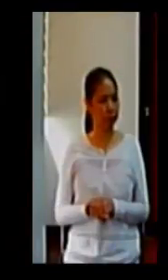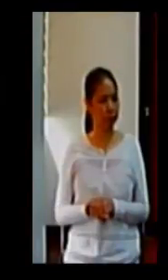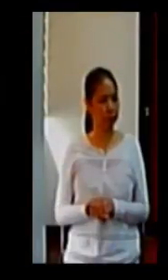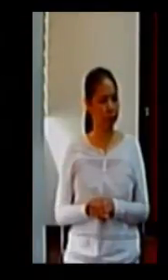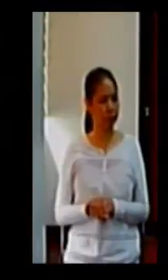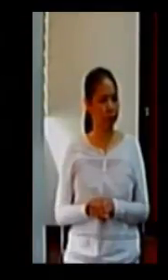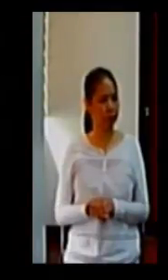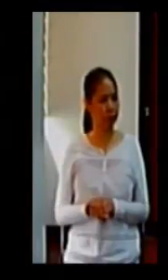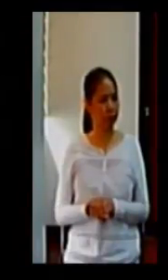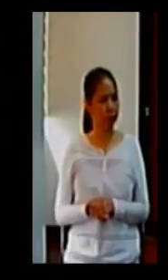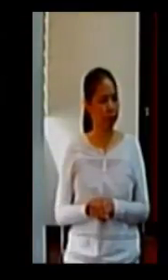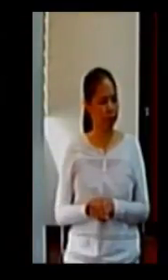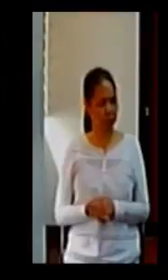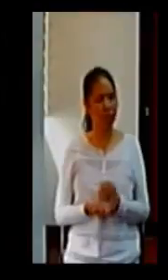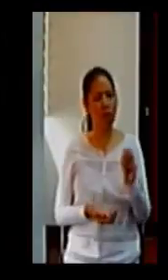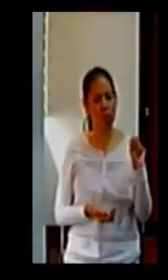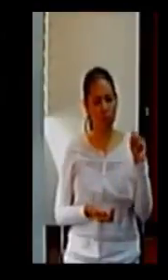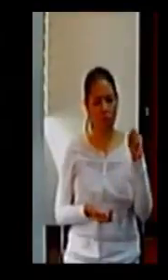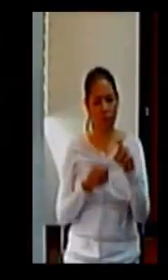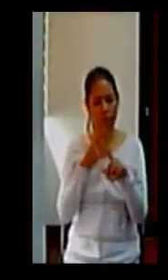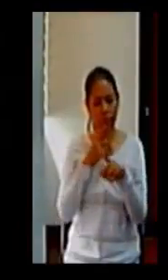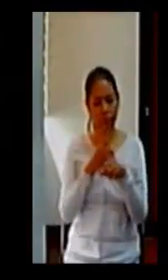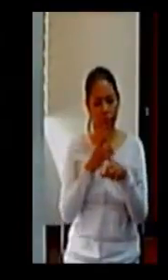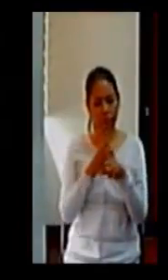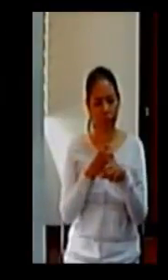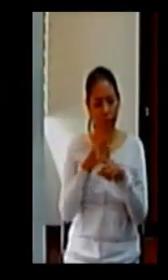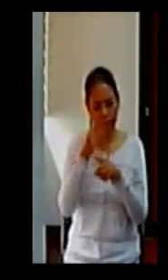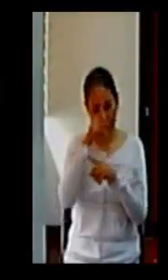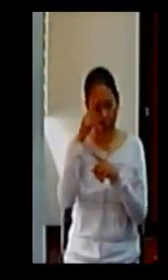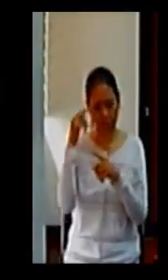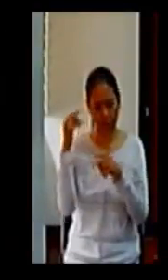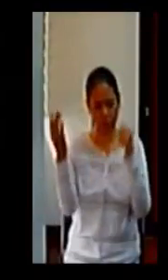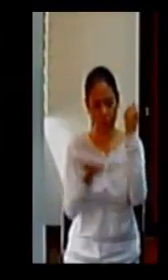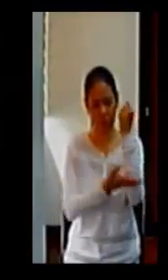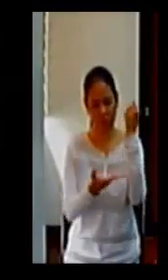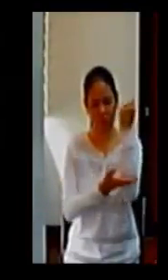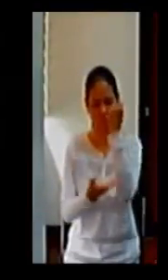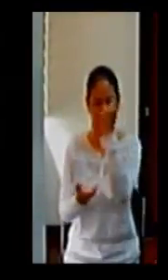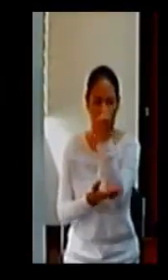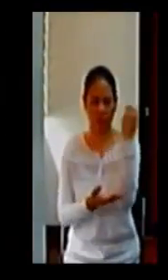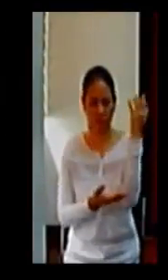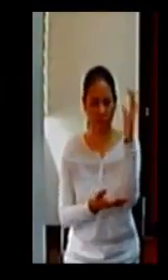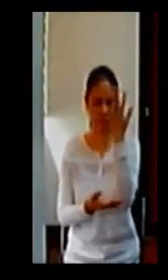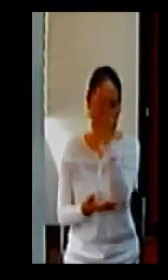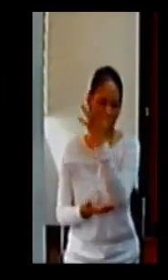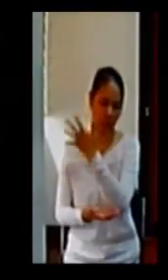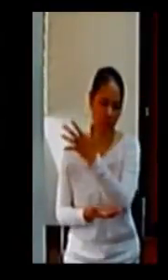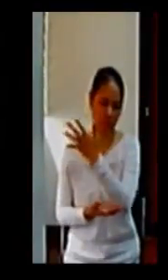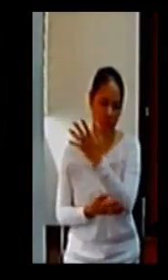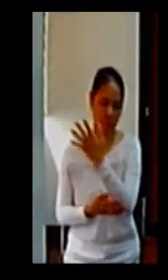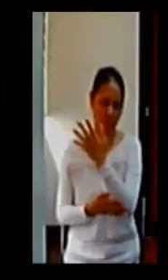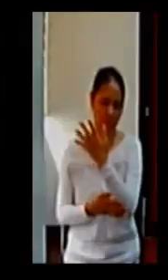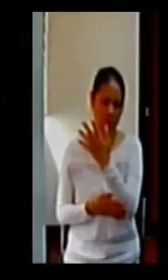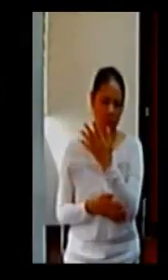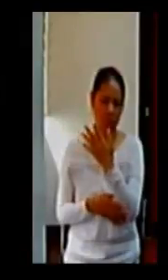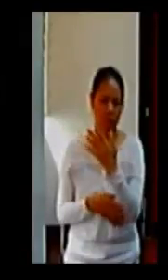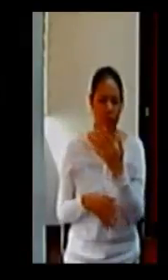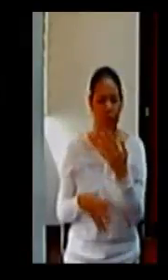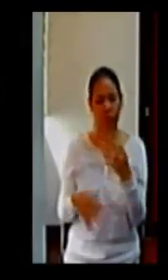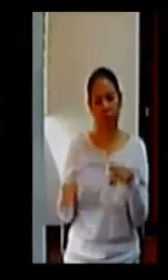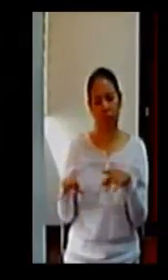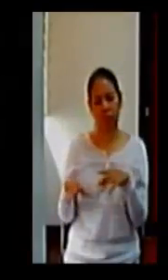According to him, yes, it is true that because of the cutting of trees, there are more. There is less and less water